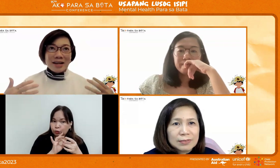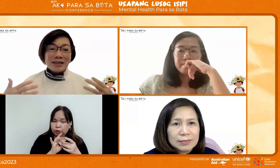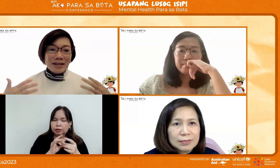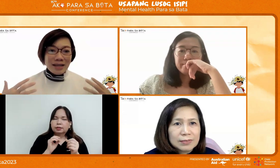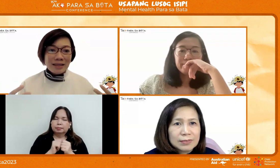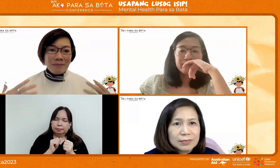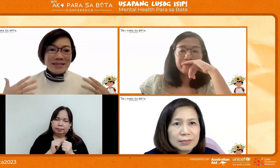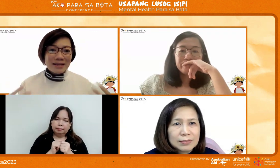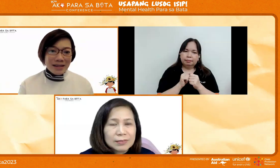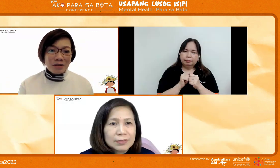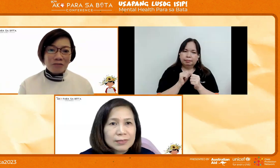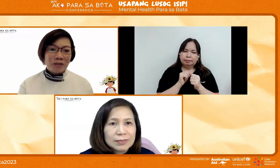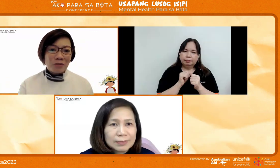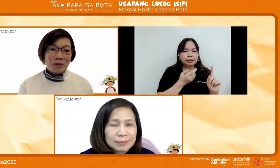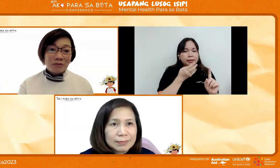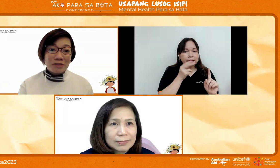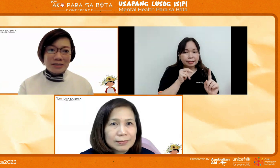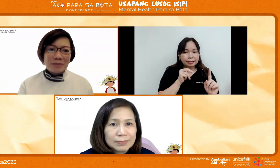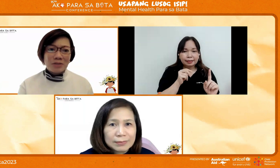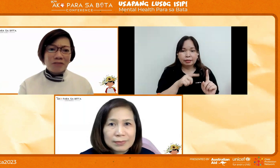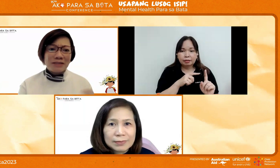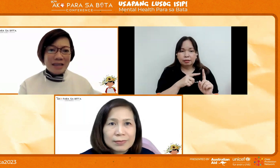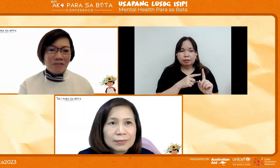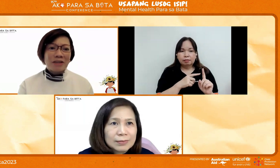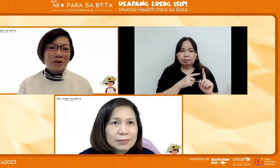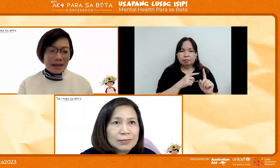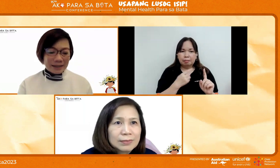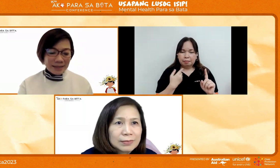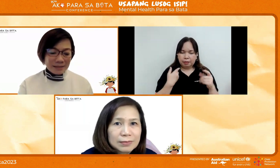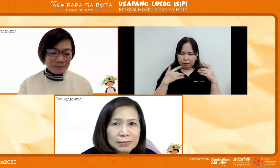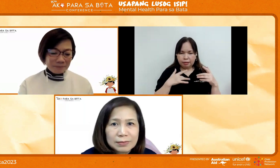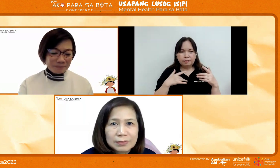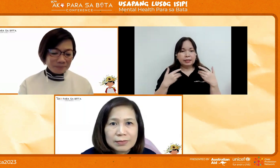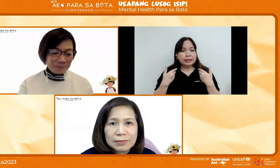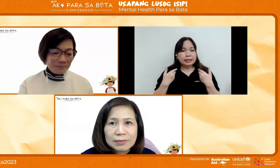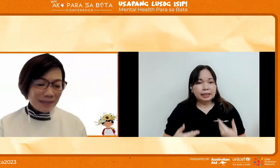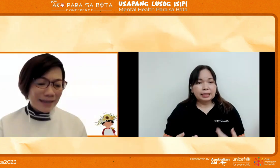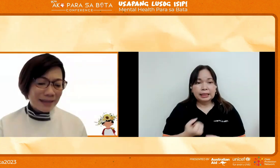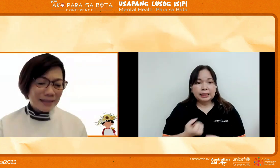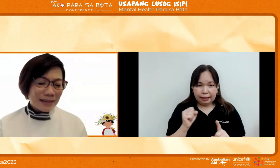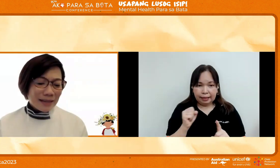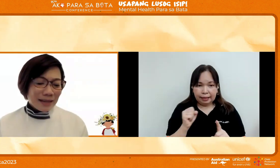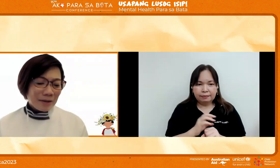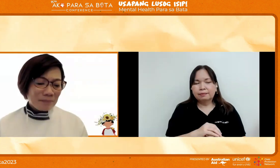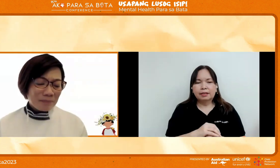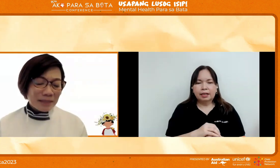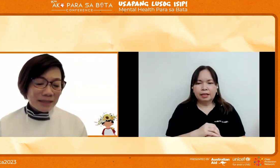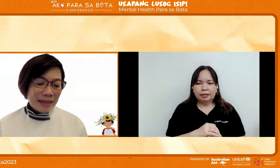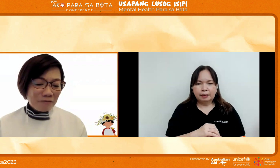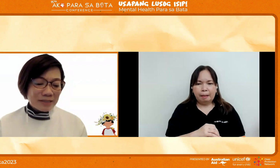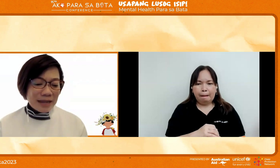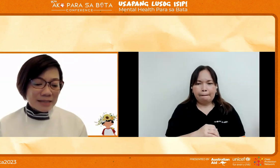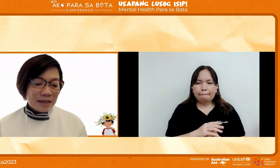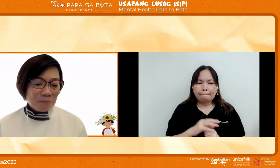is the basic need of the human nervous system, is to feel safe and connected. And